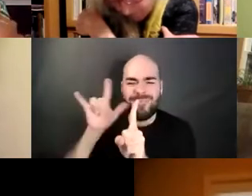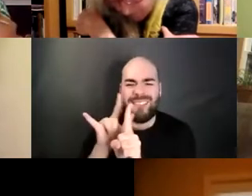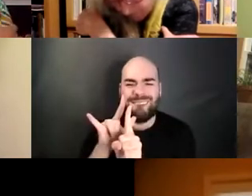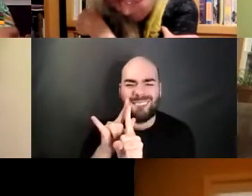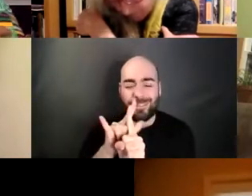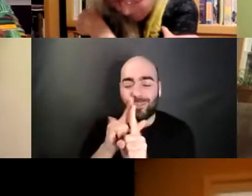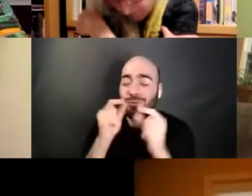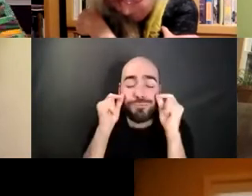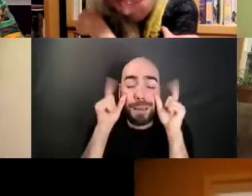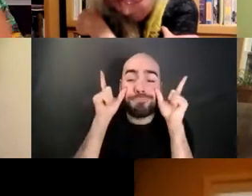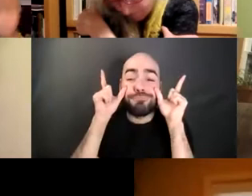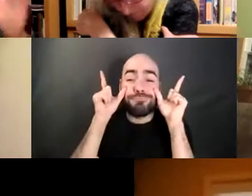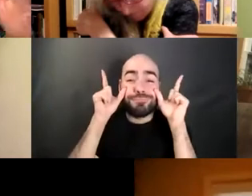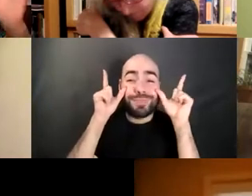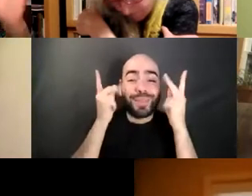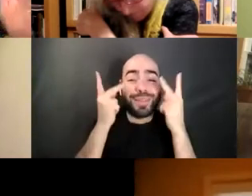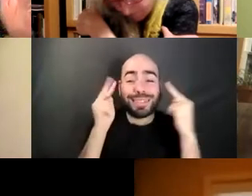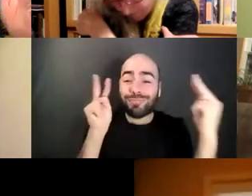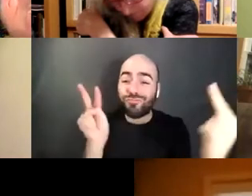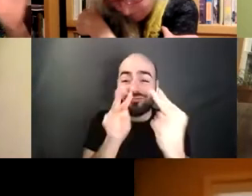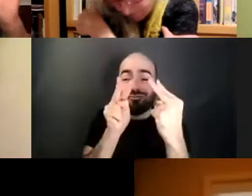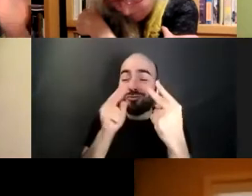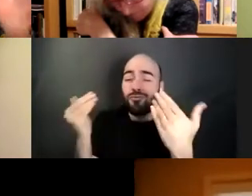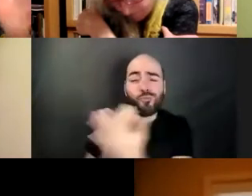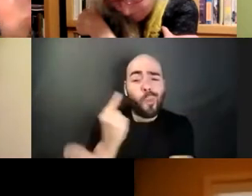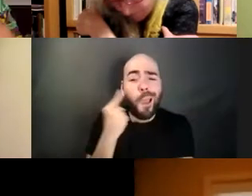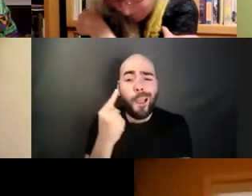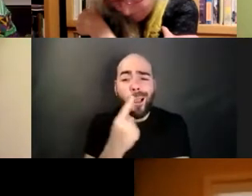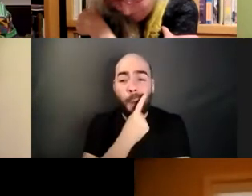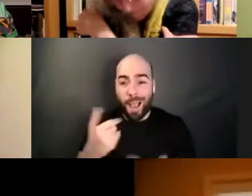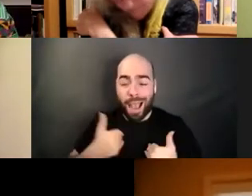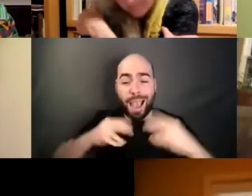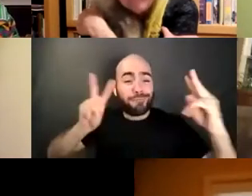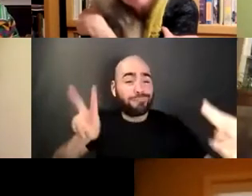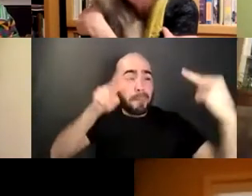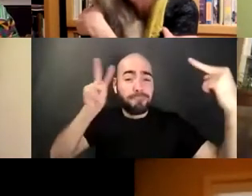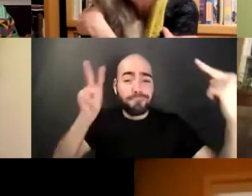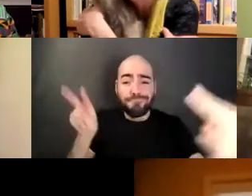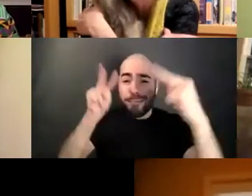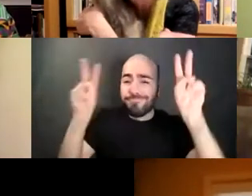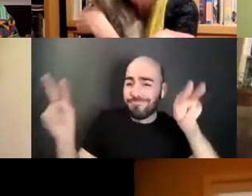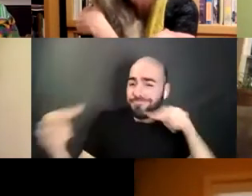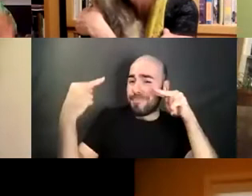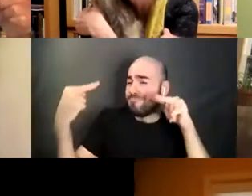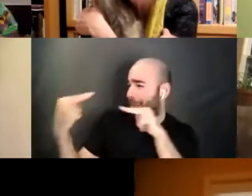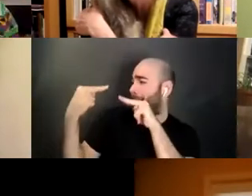eyes and look fresh and new at every face that you see here and know